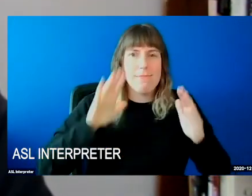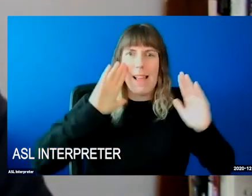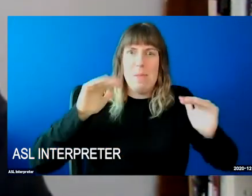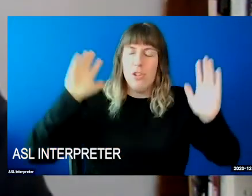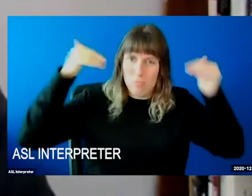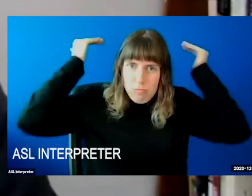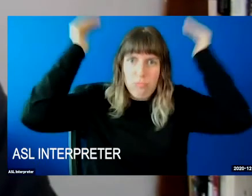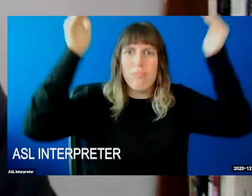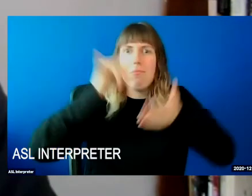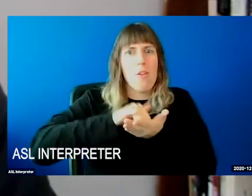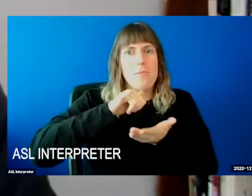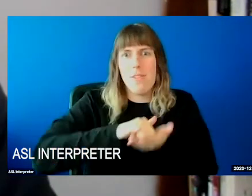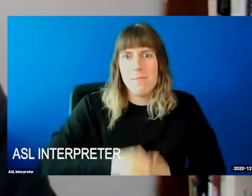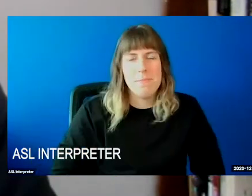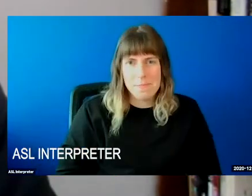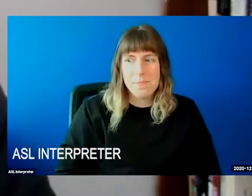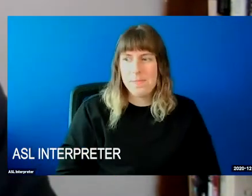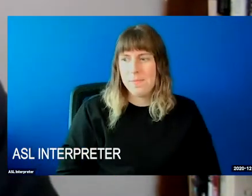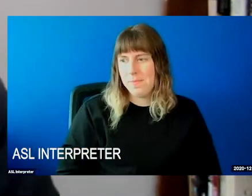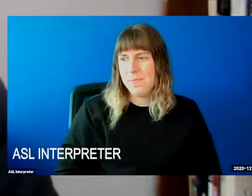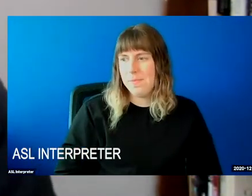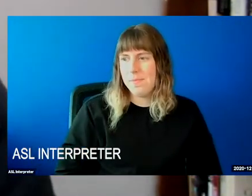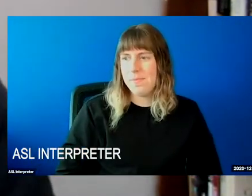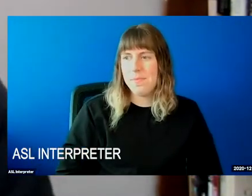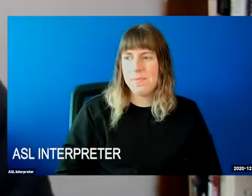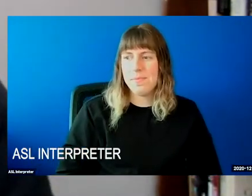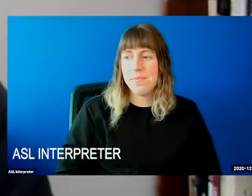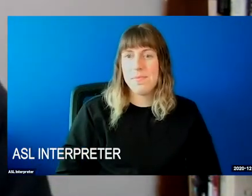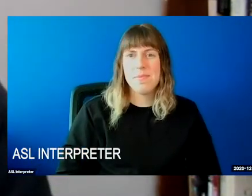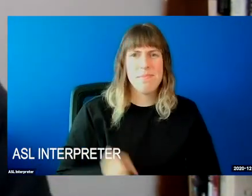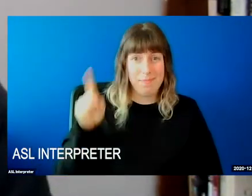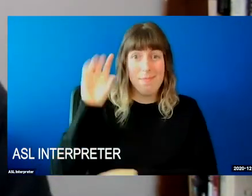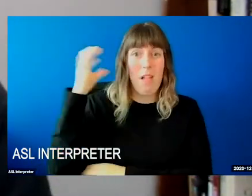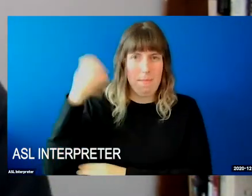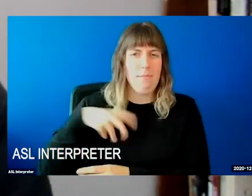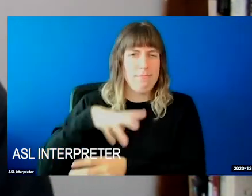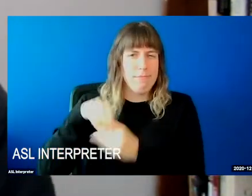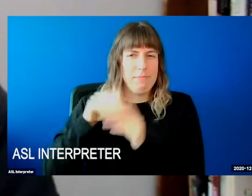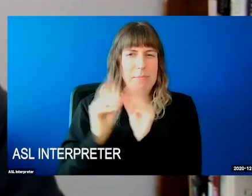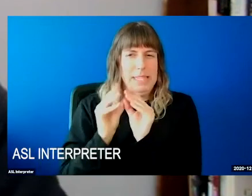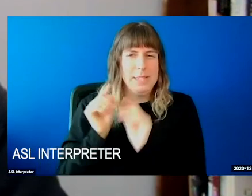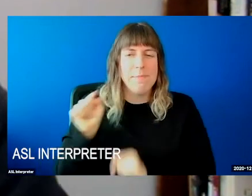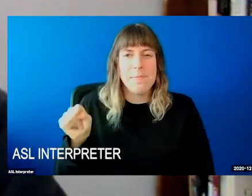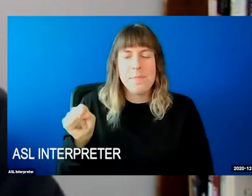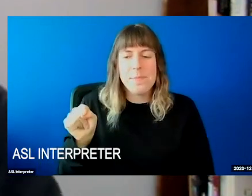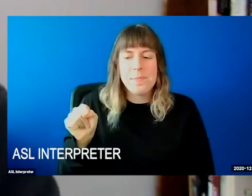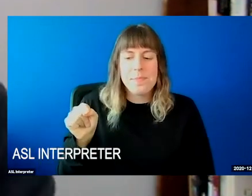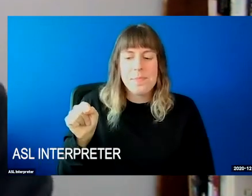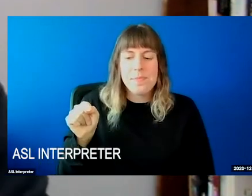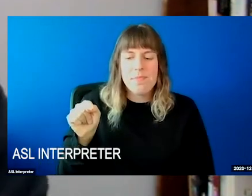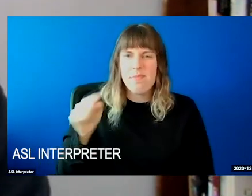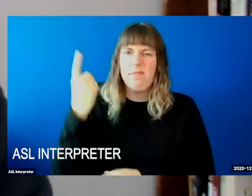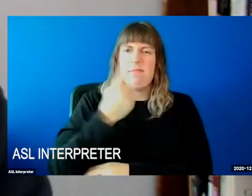bar. Mm-hmm. I was once at a meeting in Colombia where in the middle of the